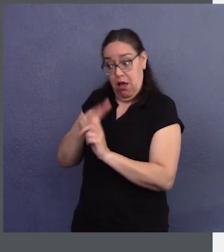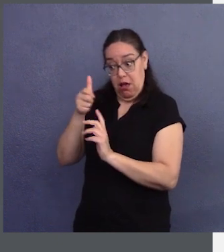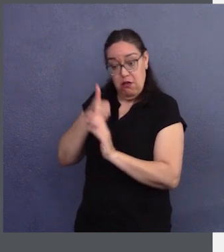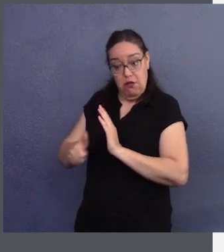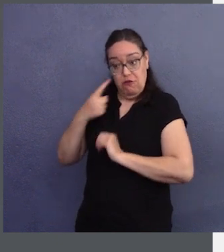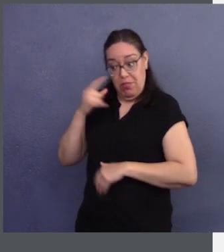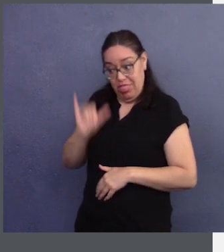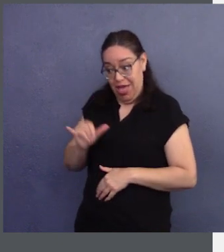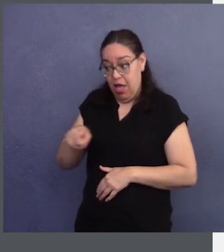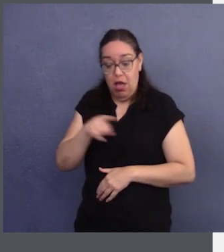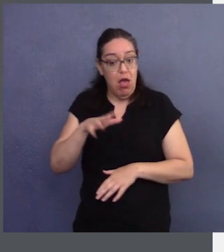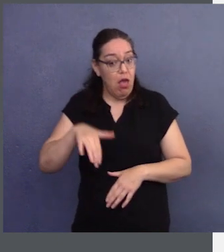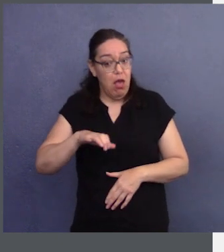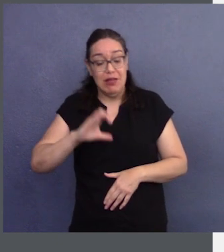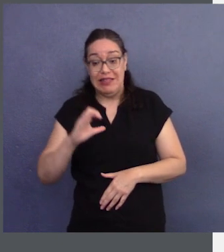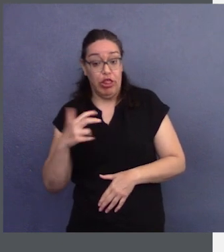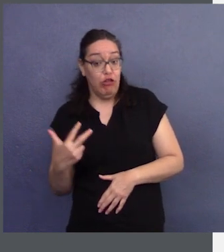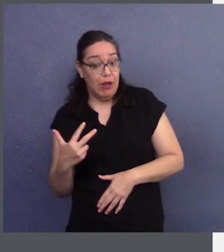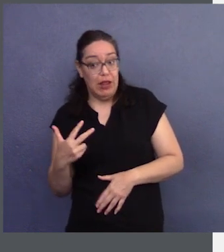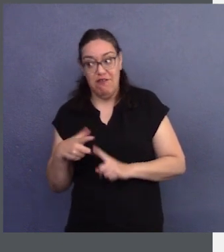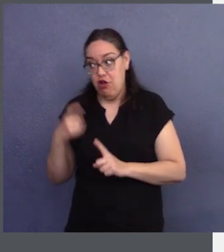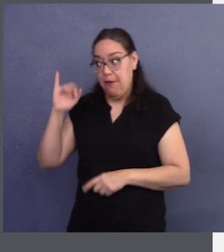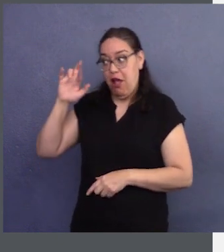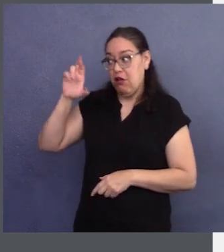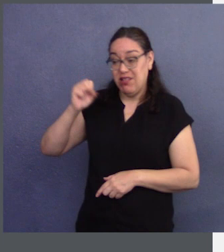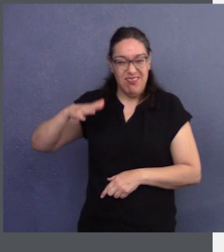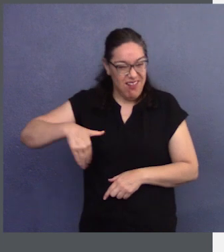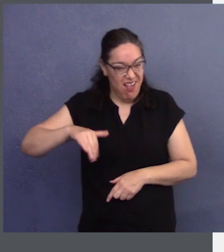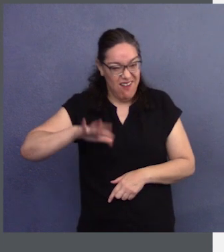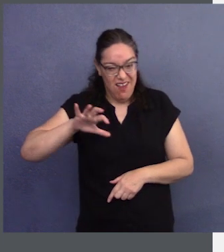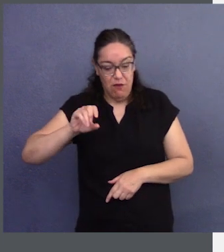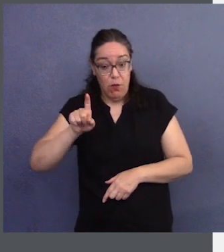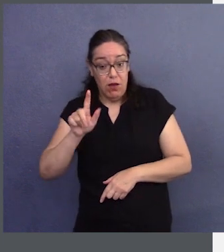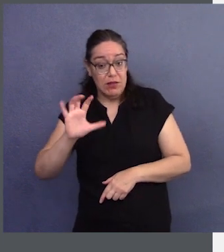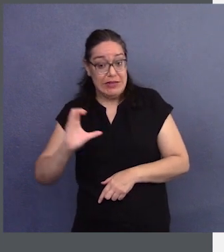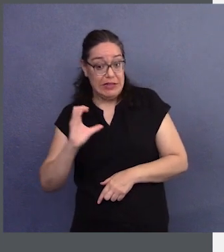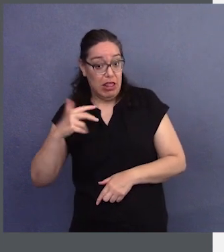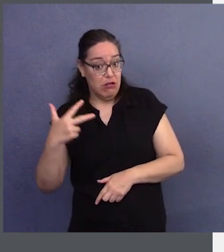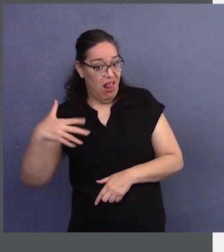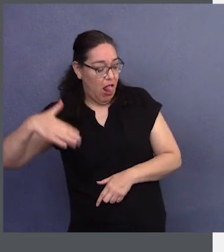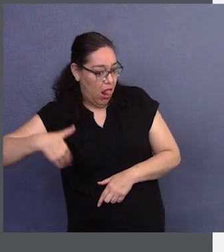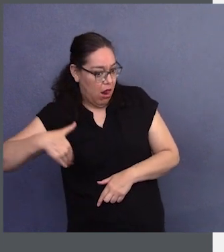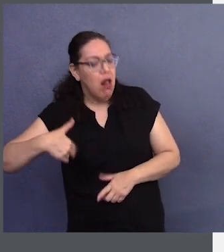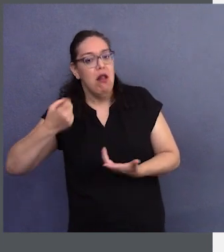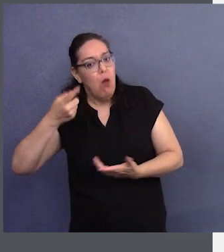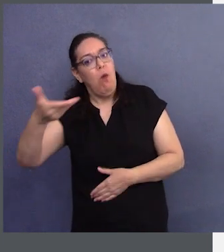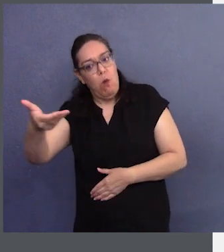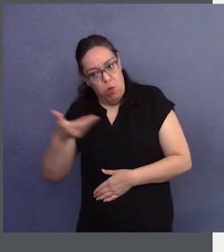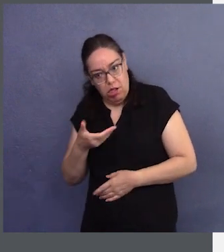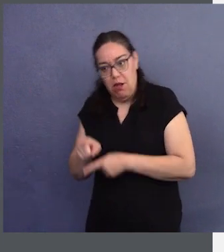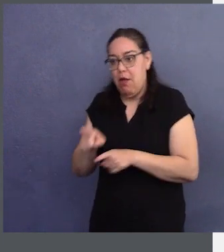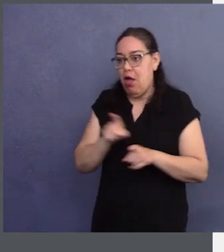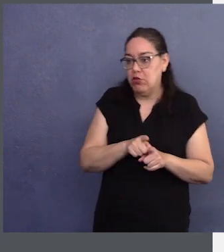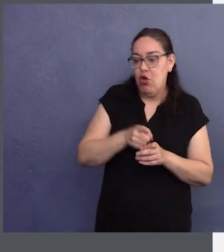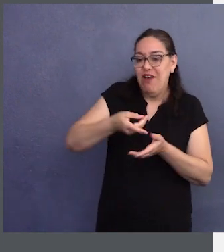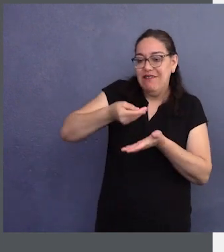a C3 designation from the IRS, we are welcoming also fiscally